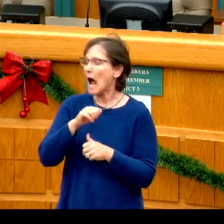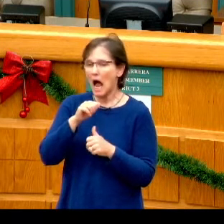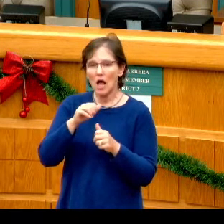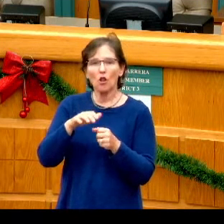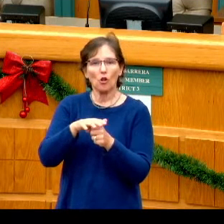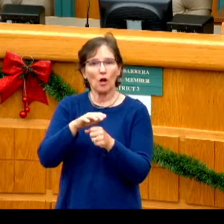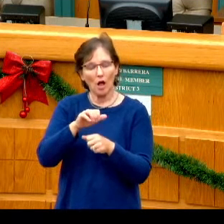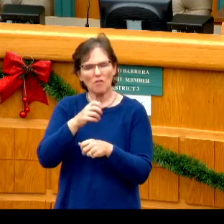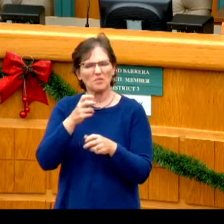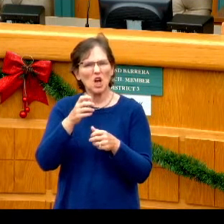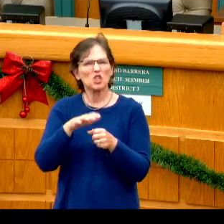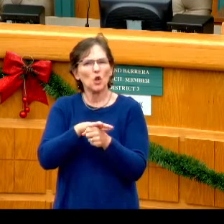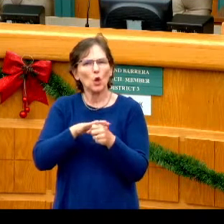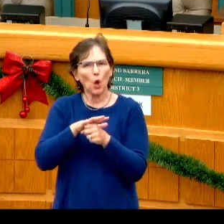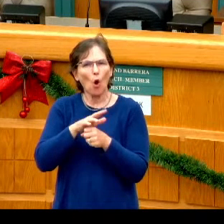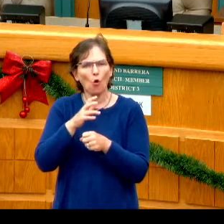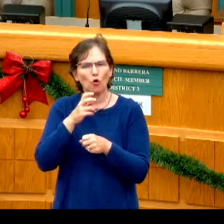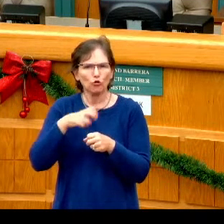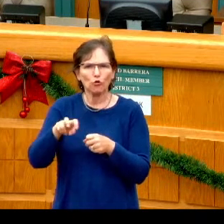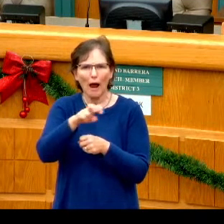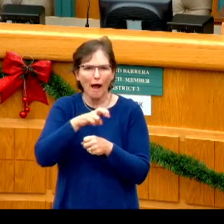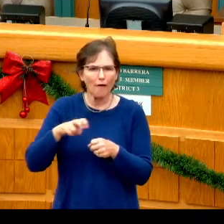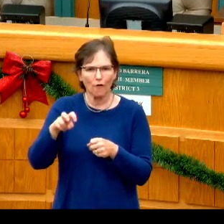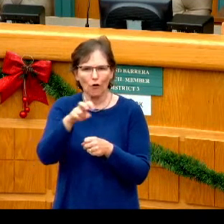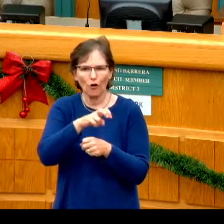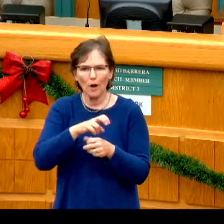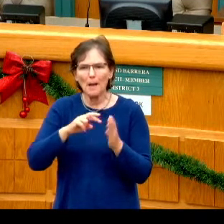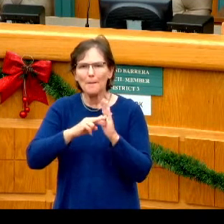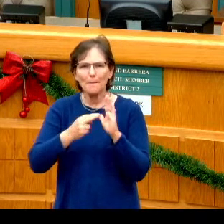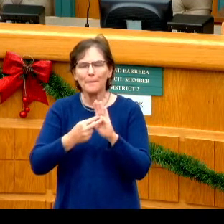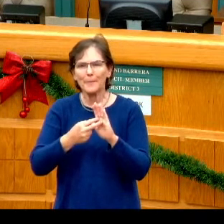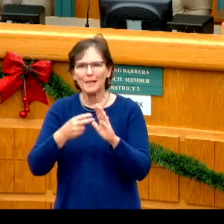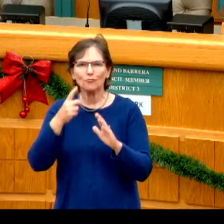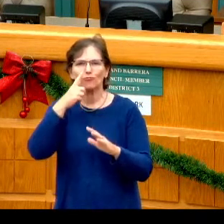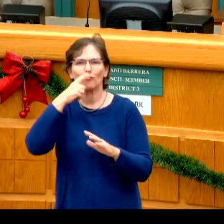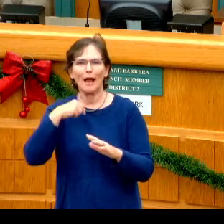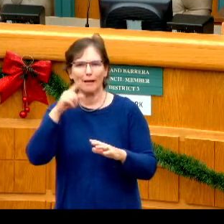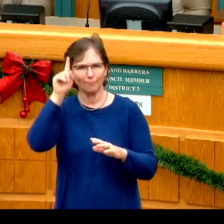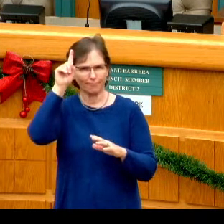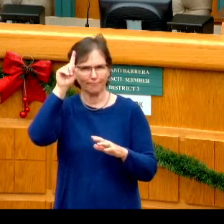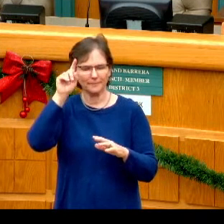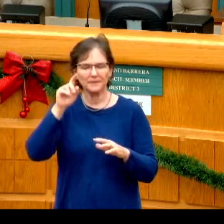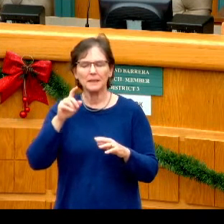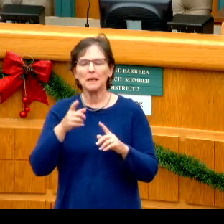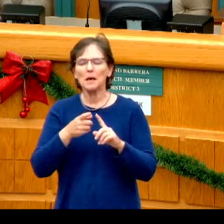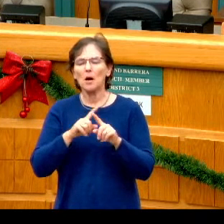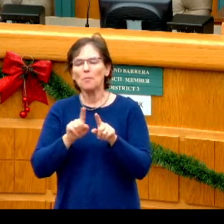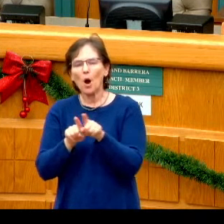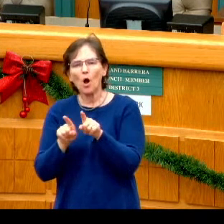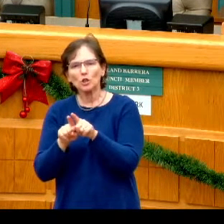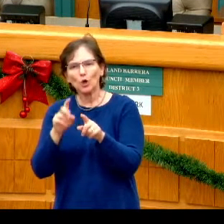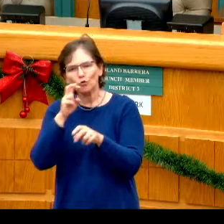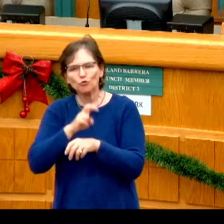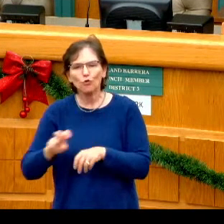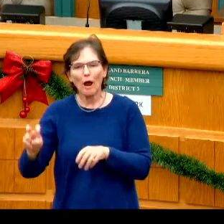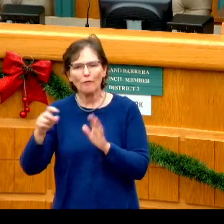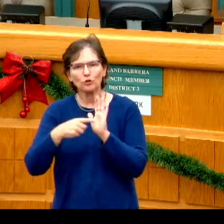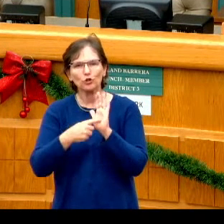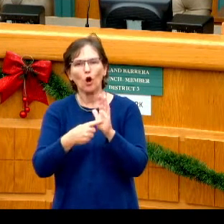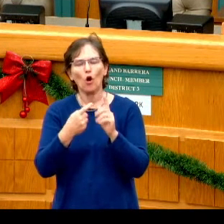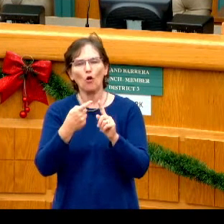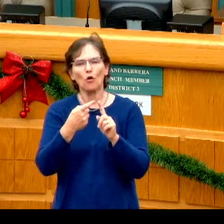hot red. There's a lot of visits within the coastal bend, but also from the coastal bend to many other parts of the